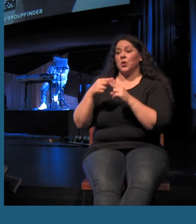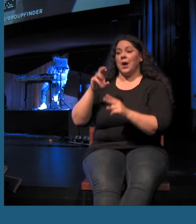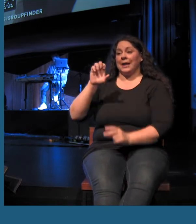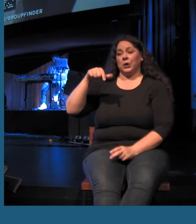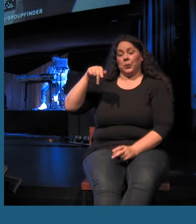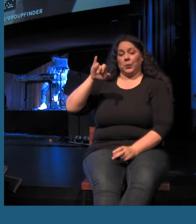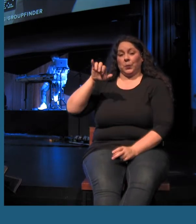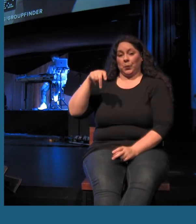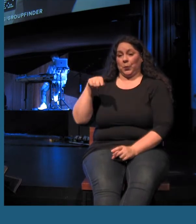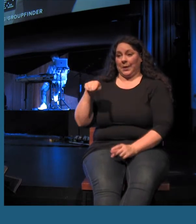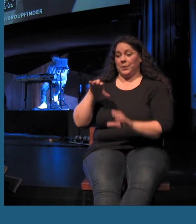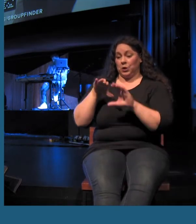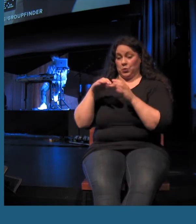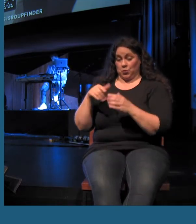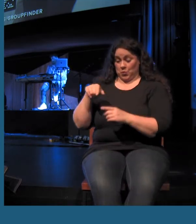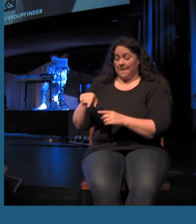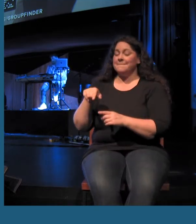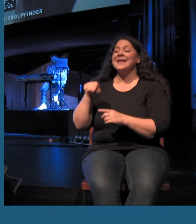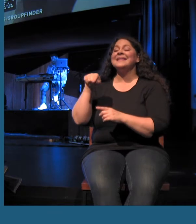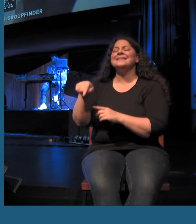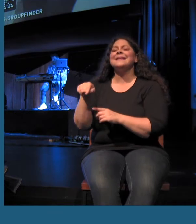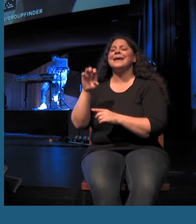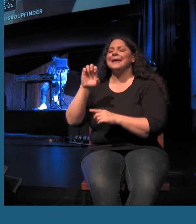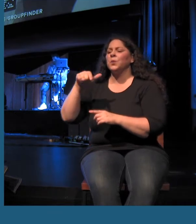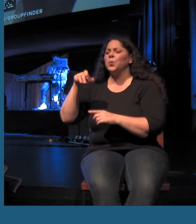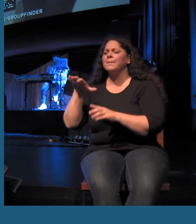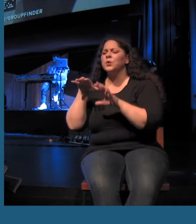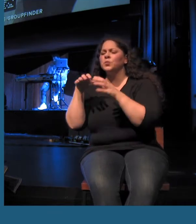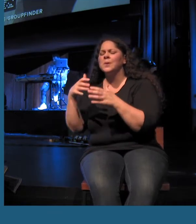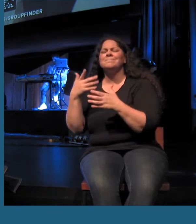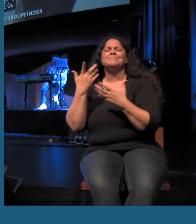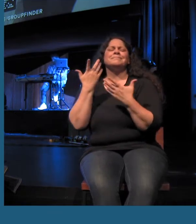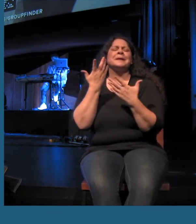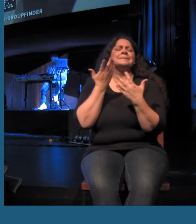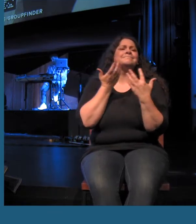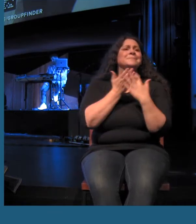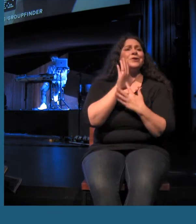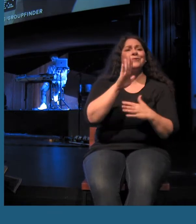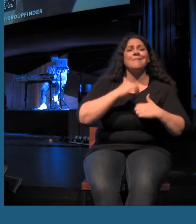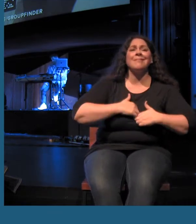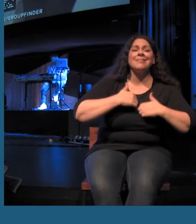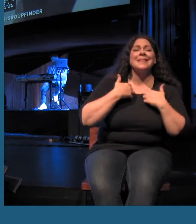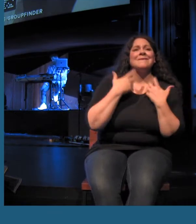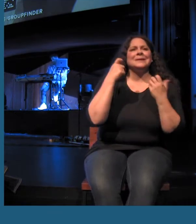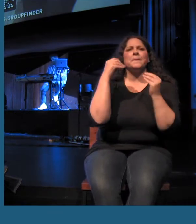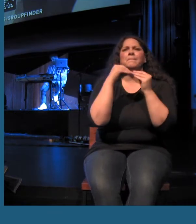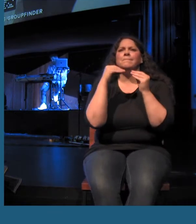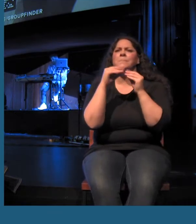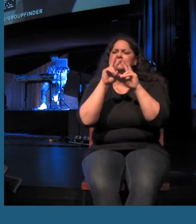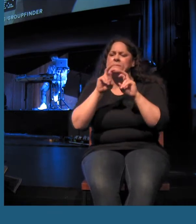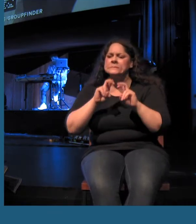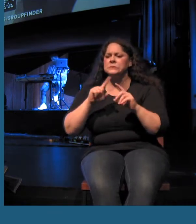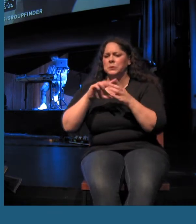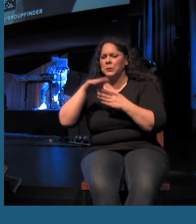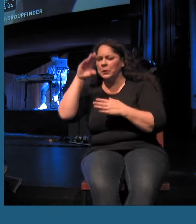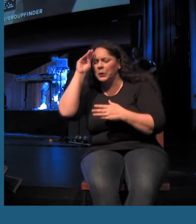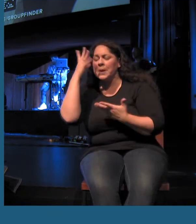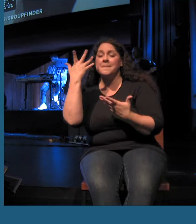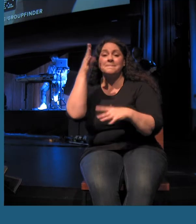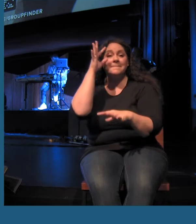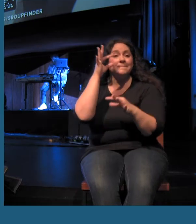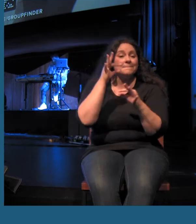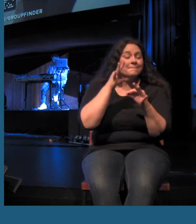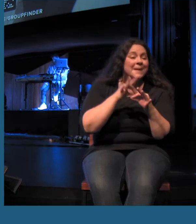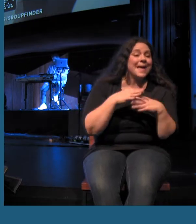groups because we know sometimes there's stuff in life that we need to learn more about. So whether it be faith